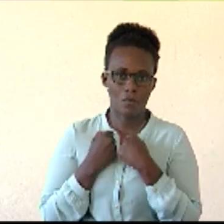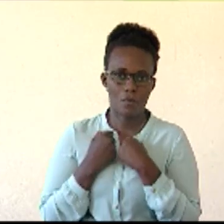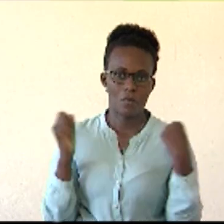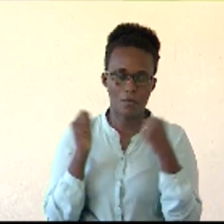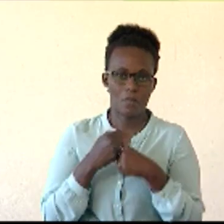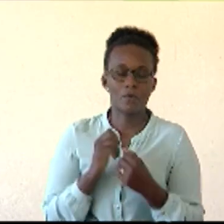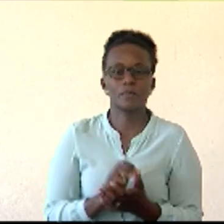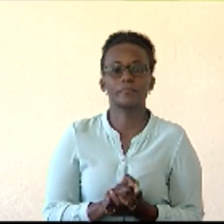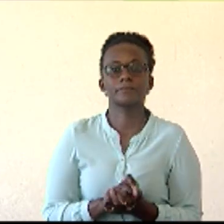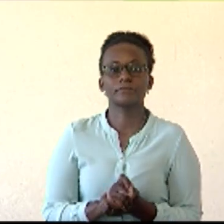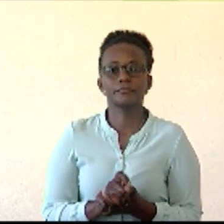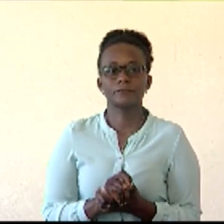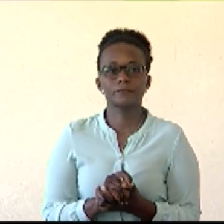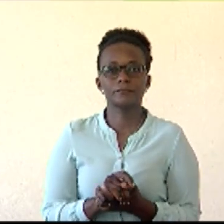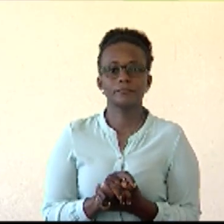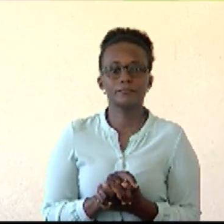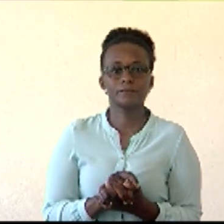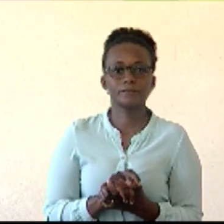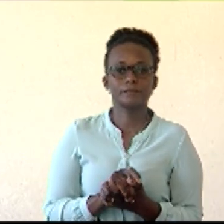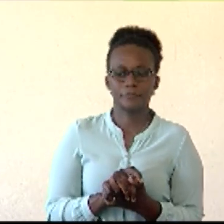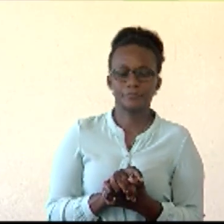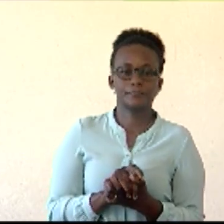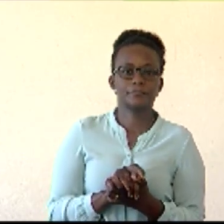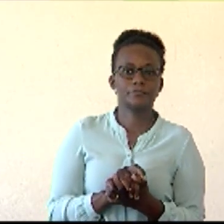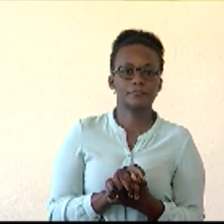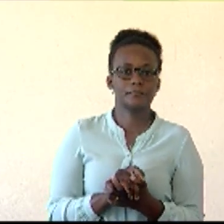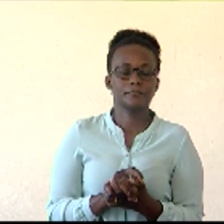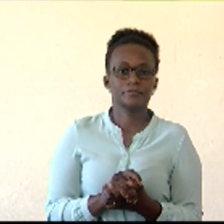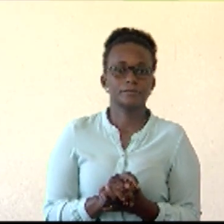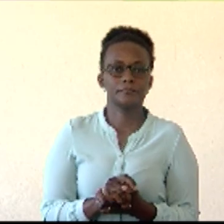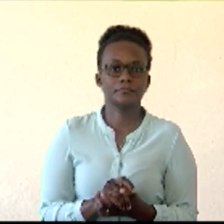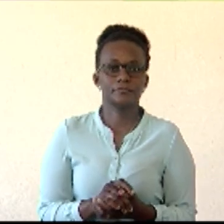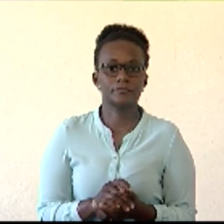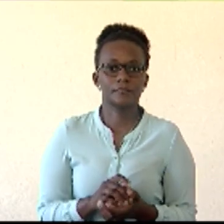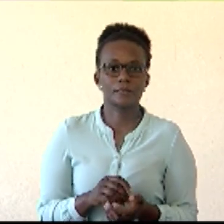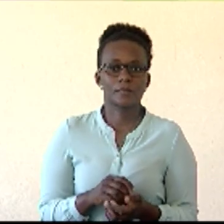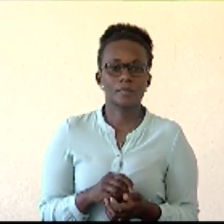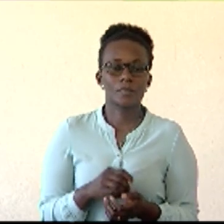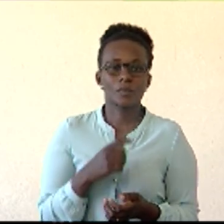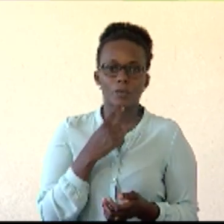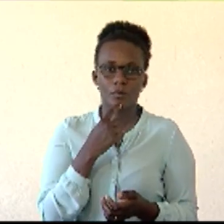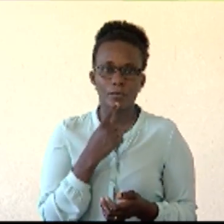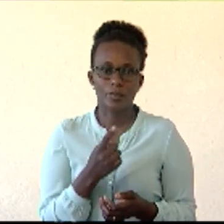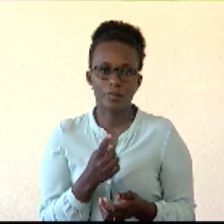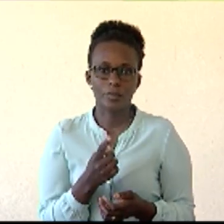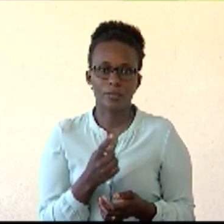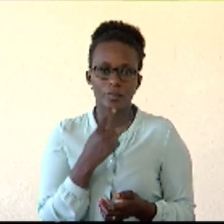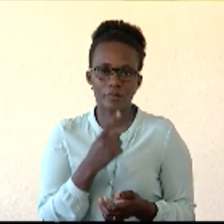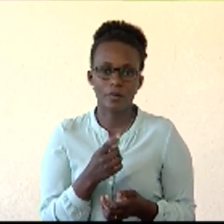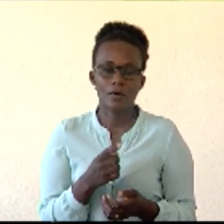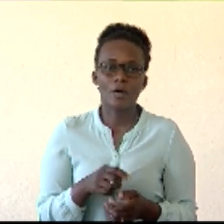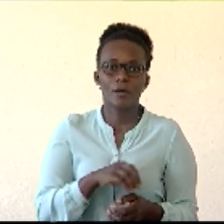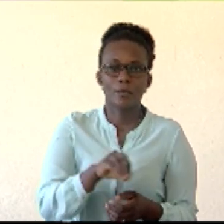coated. I've just mentioned about silver coating. I've mentioned about the gold